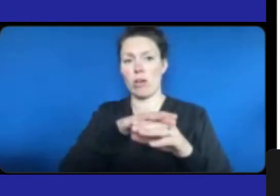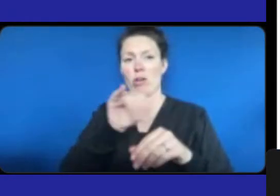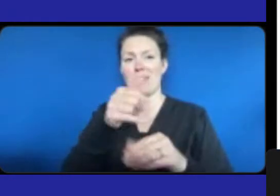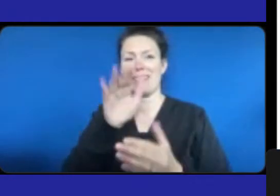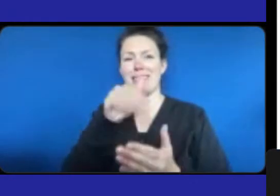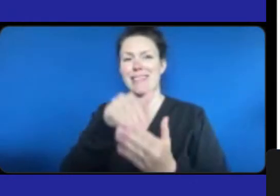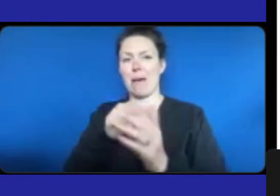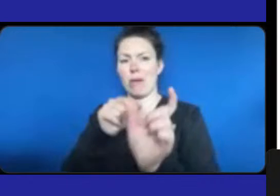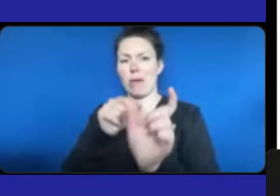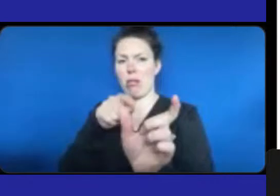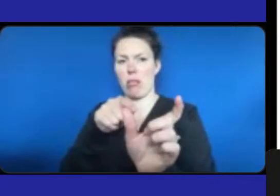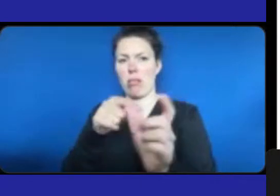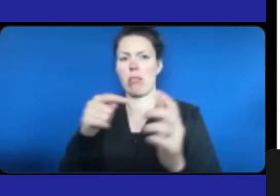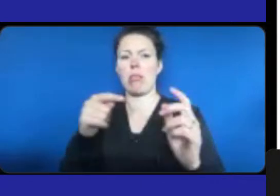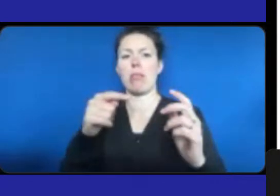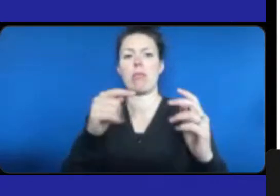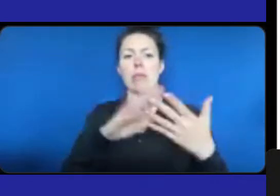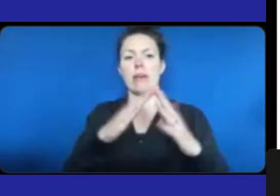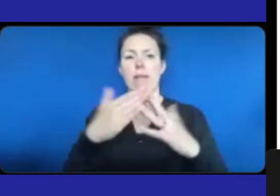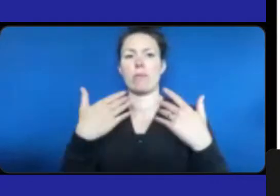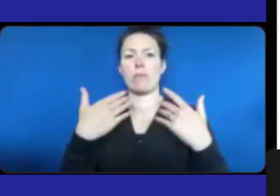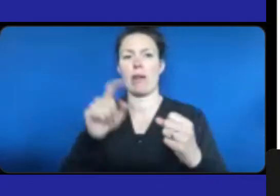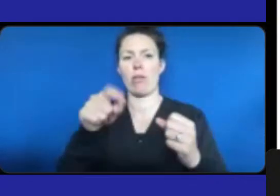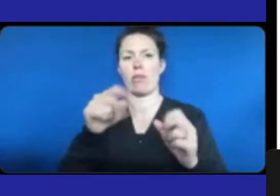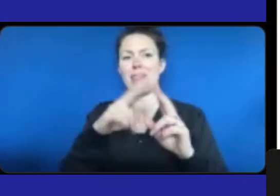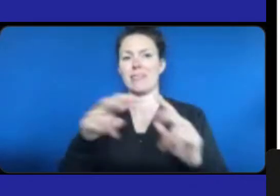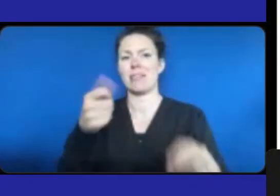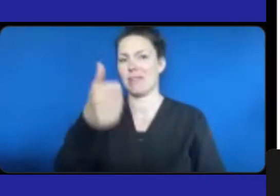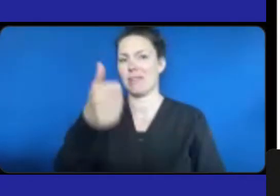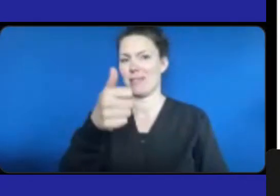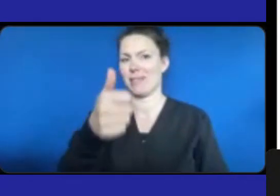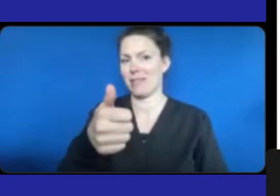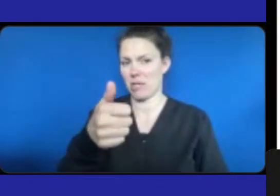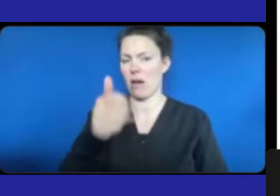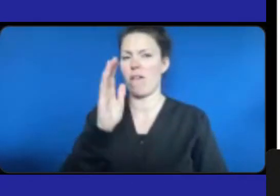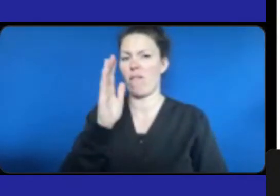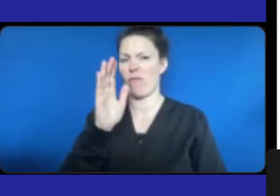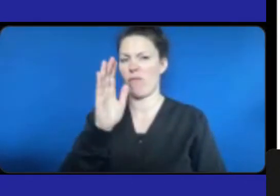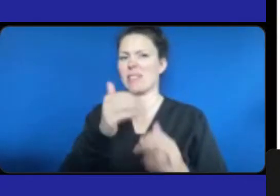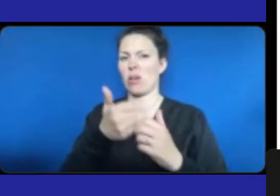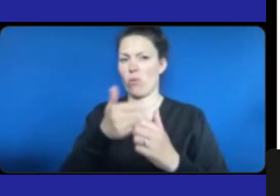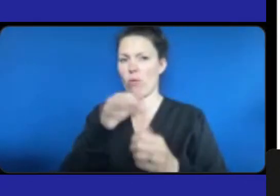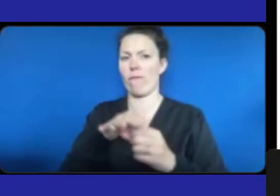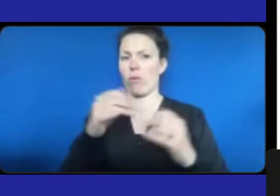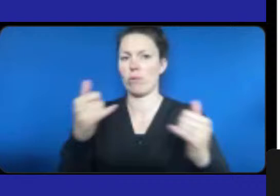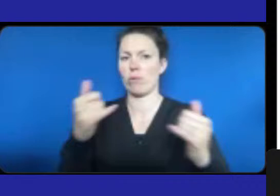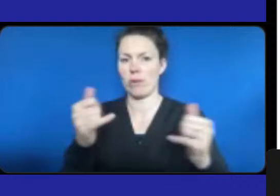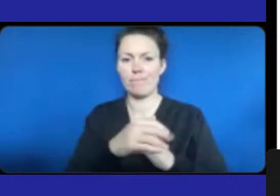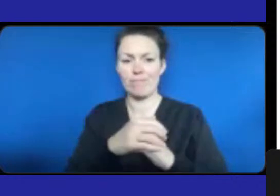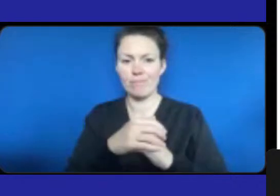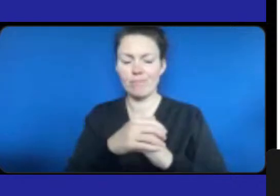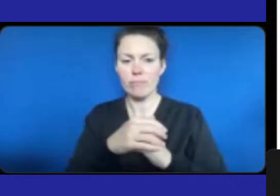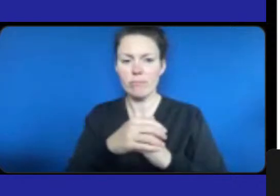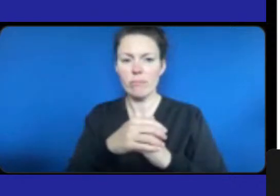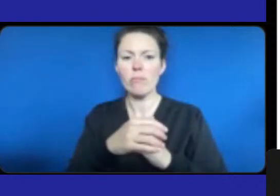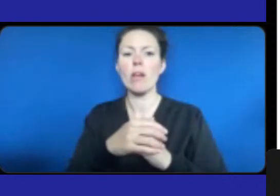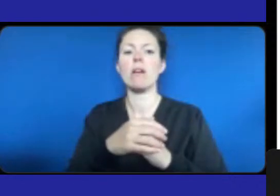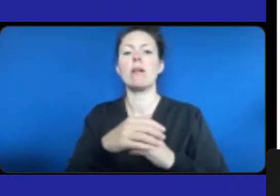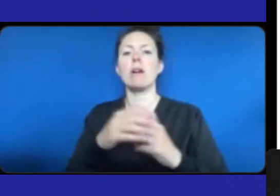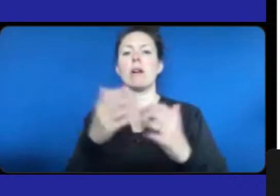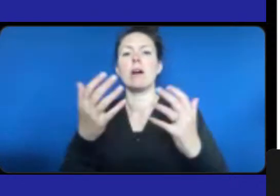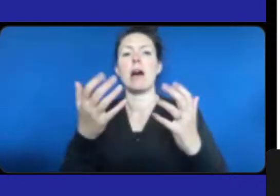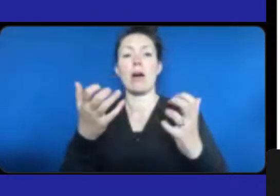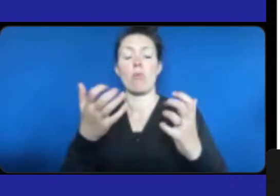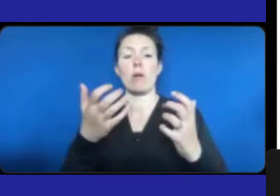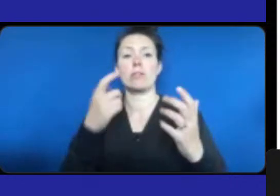the community health needs assessment itself. That's where we are. Just as a bit of process, I do want to